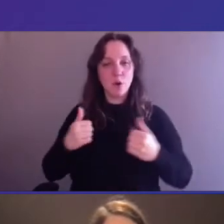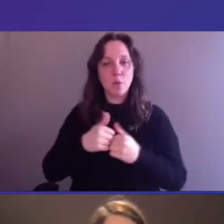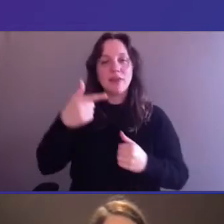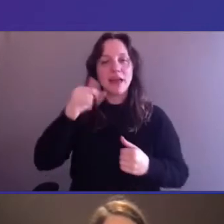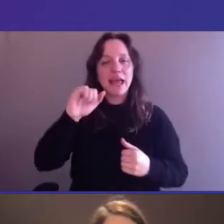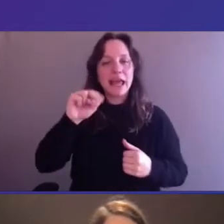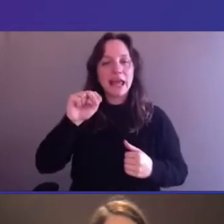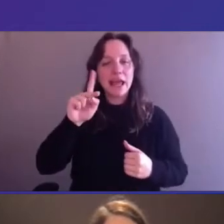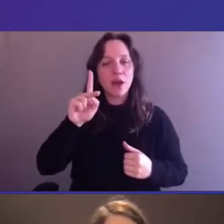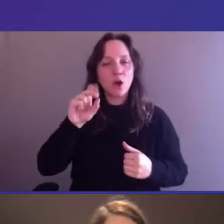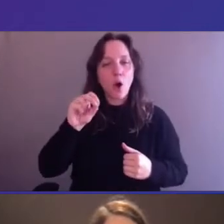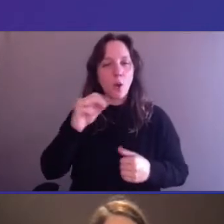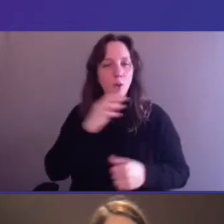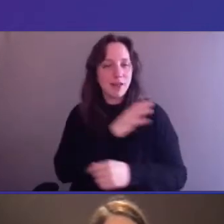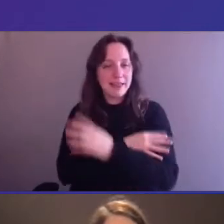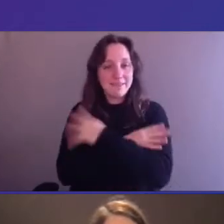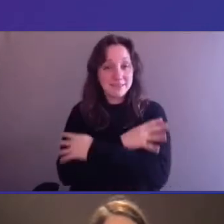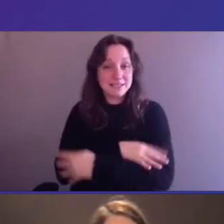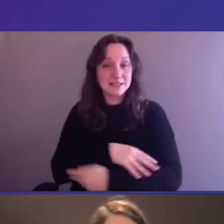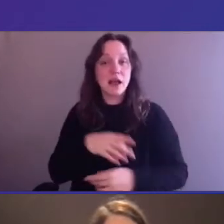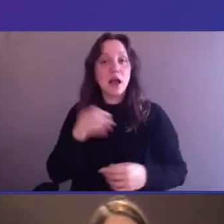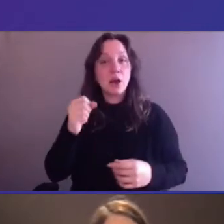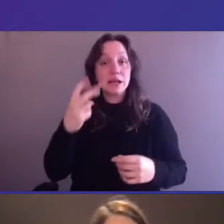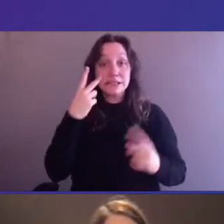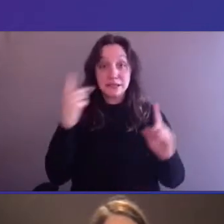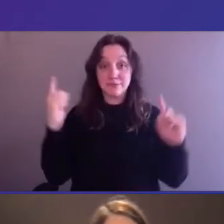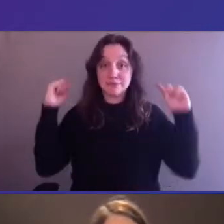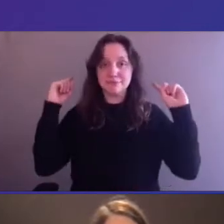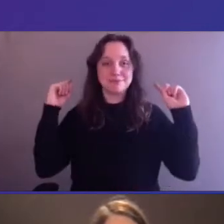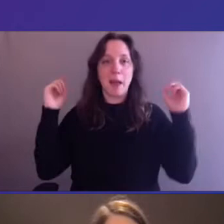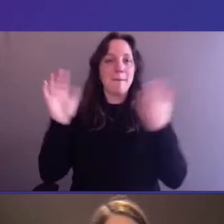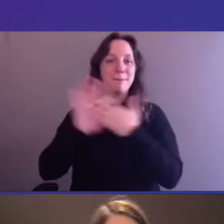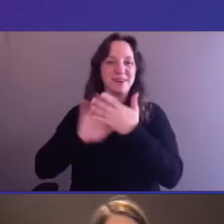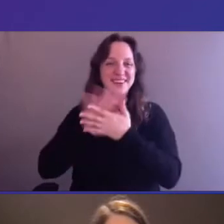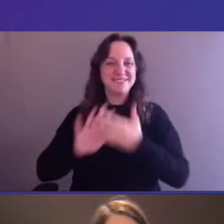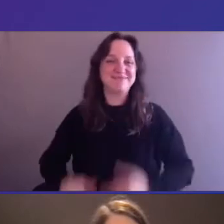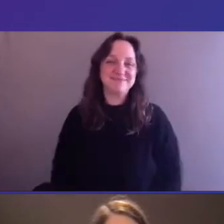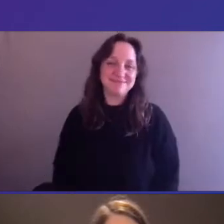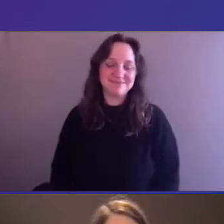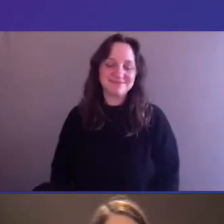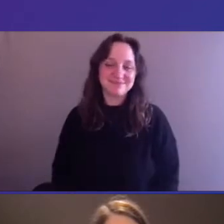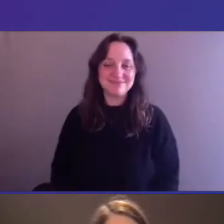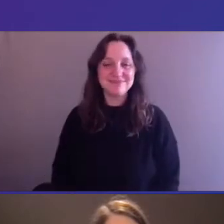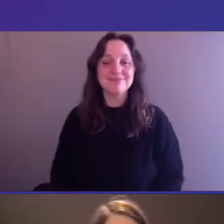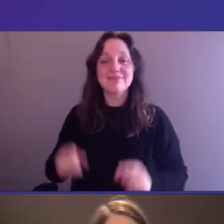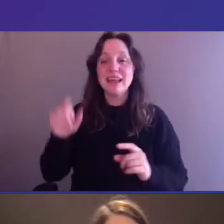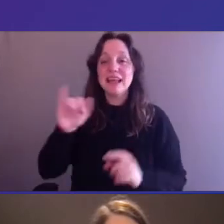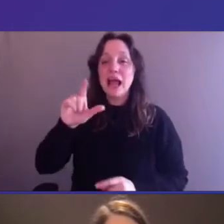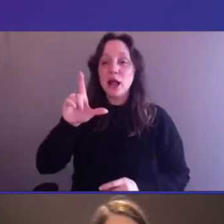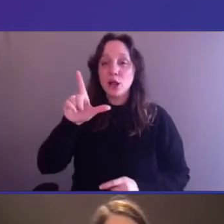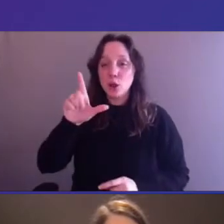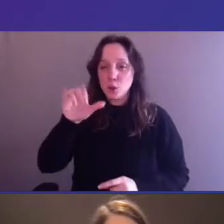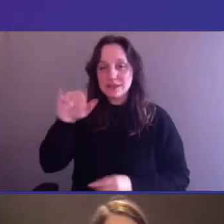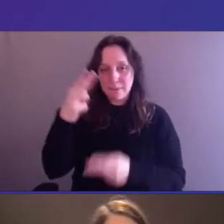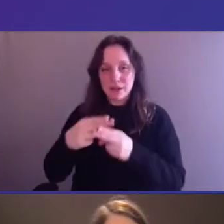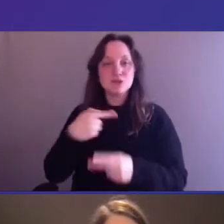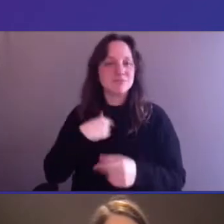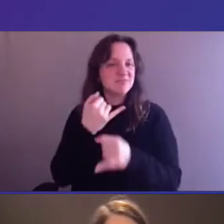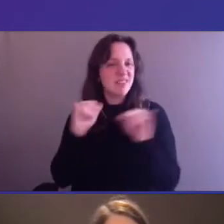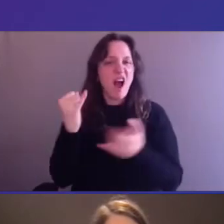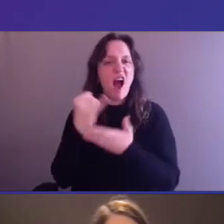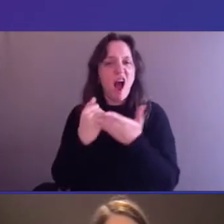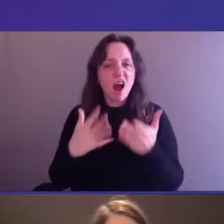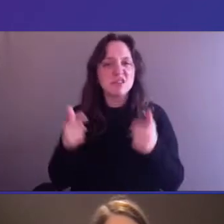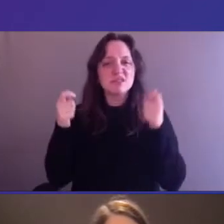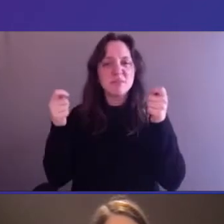leaves, and the apartment behind me is blurred. Like Lucy said, I'm an independent arts manager, an advocate.